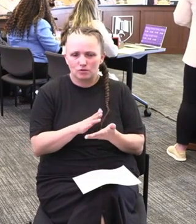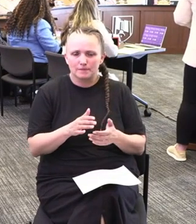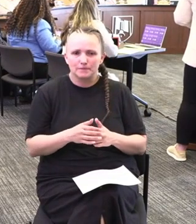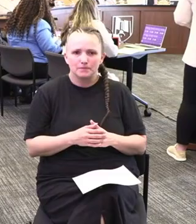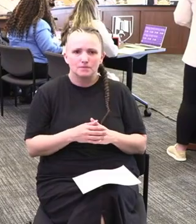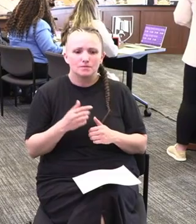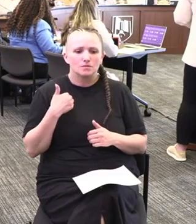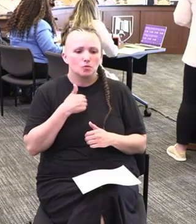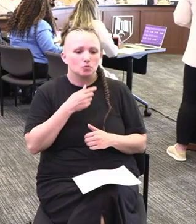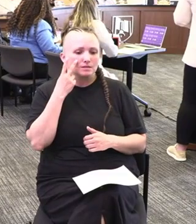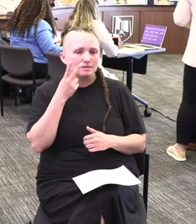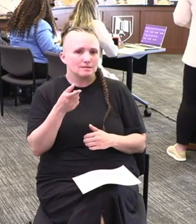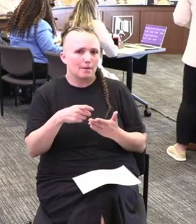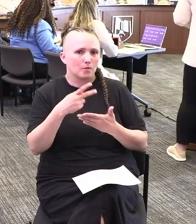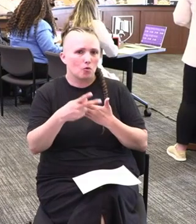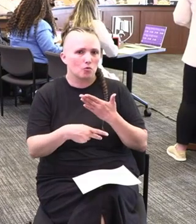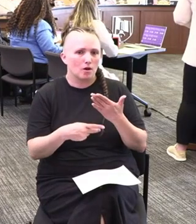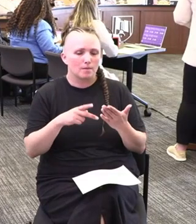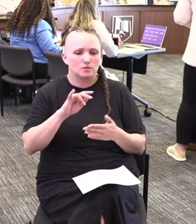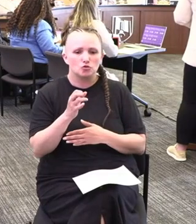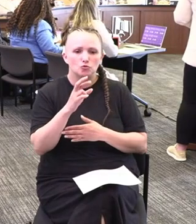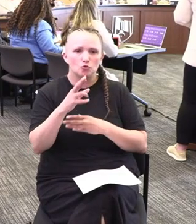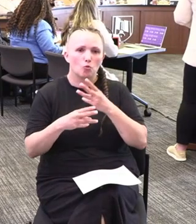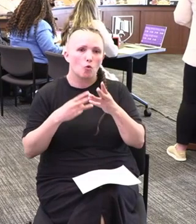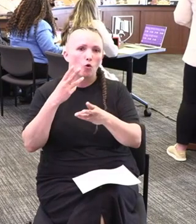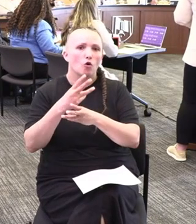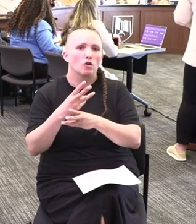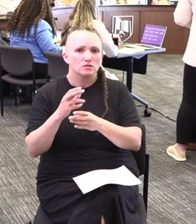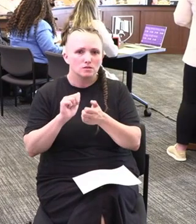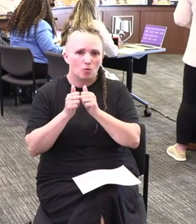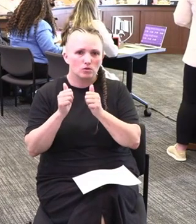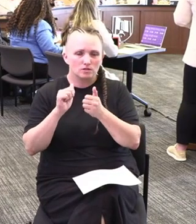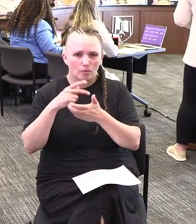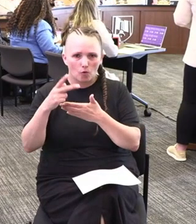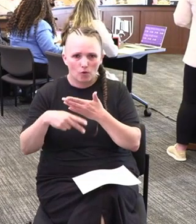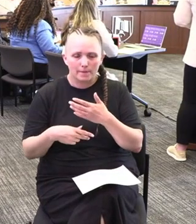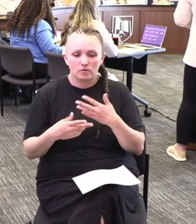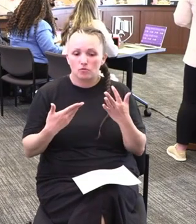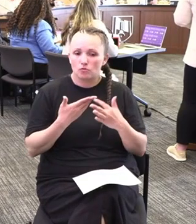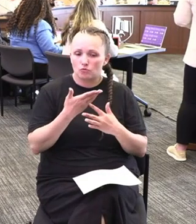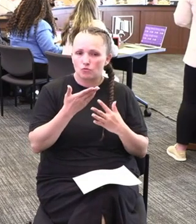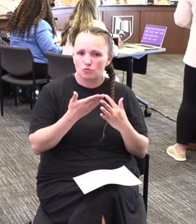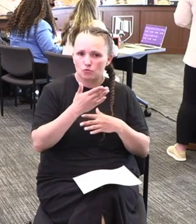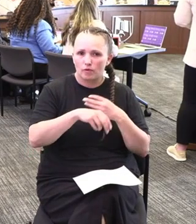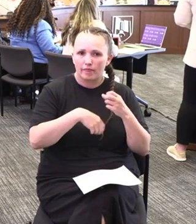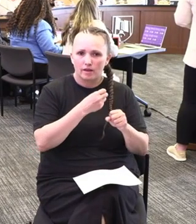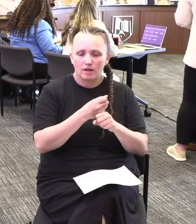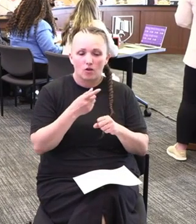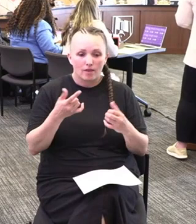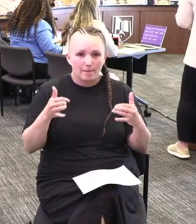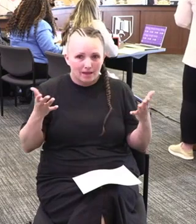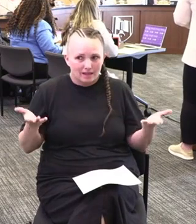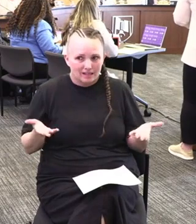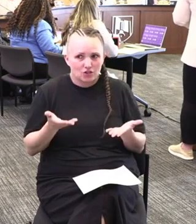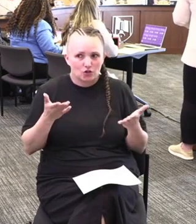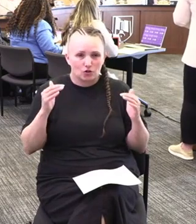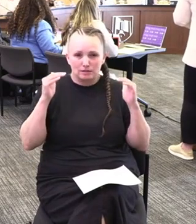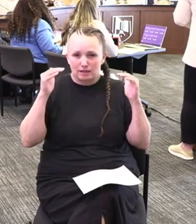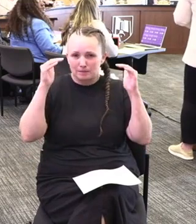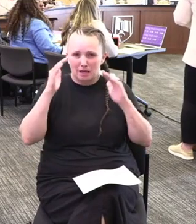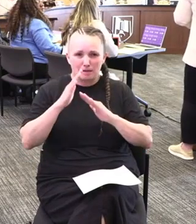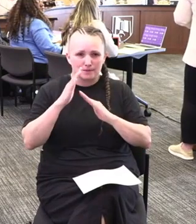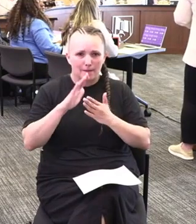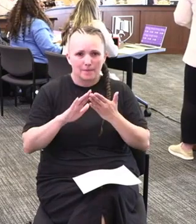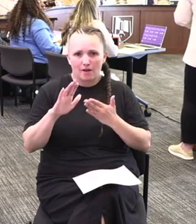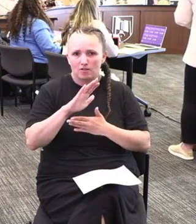our Junior Wolves youth sports program. Throughout the year, the local kids are playing on premier collegiate level spaces. Our youth